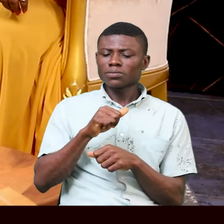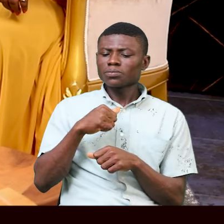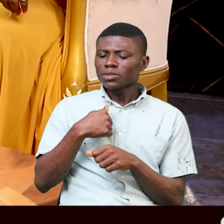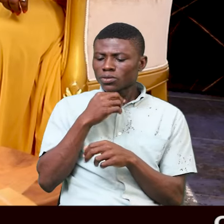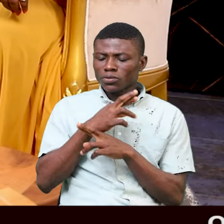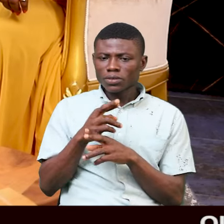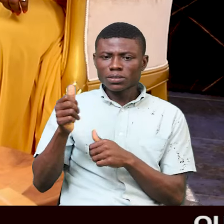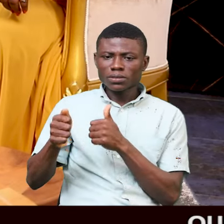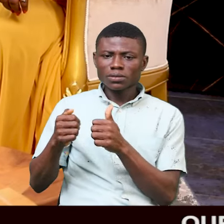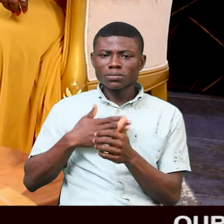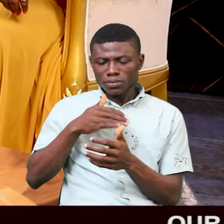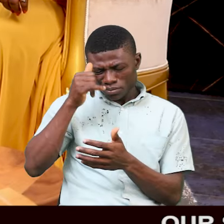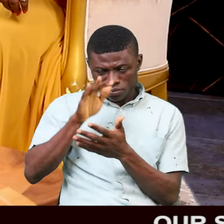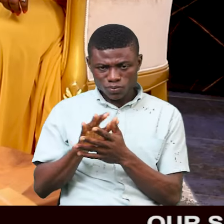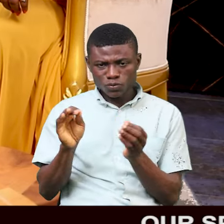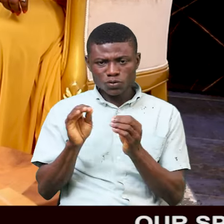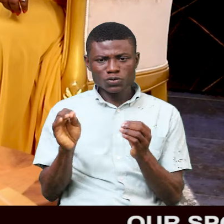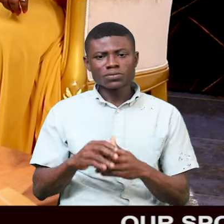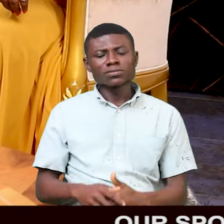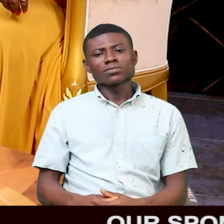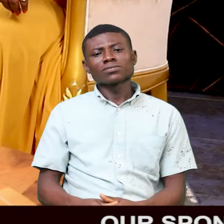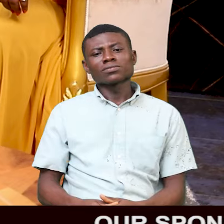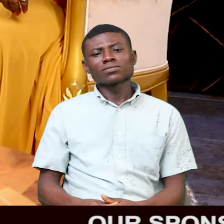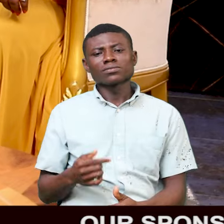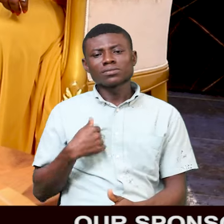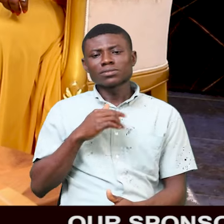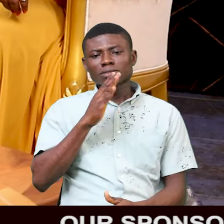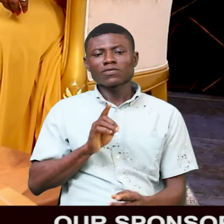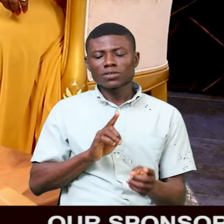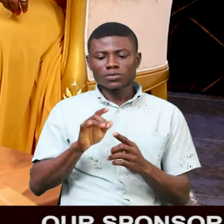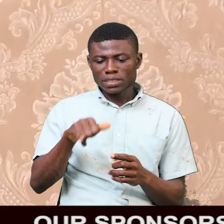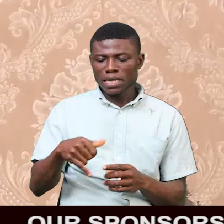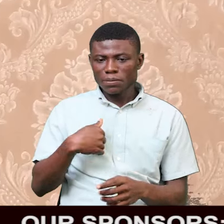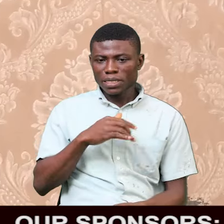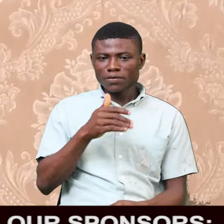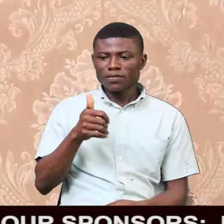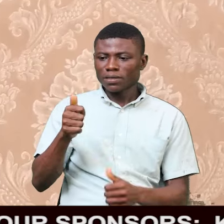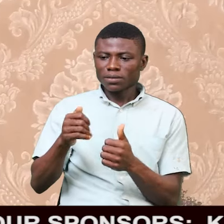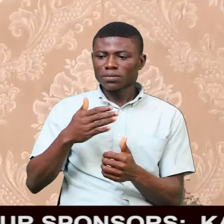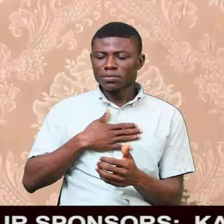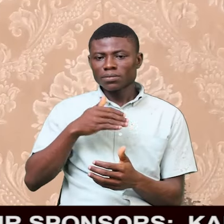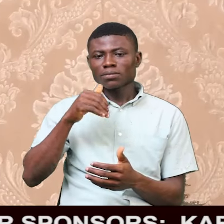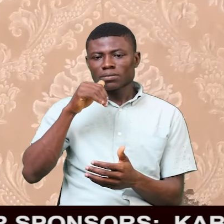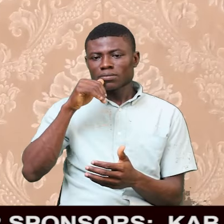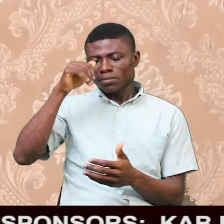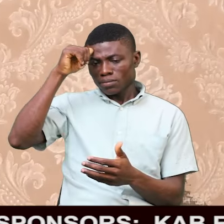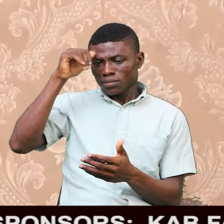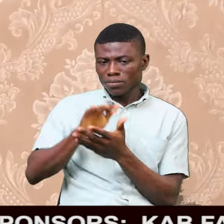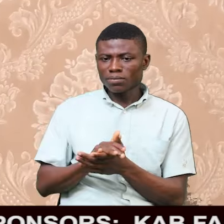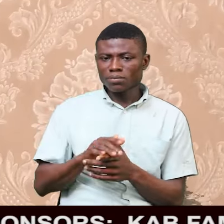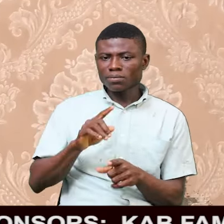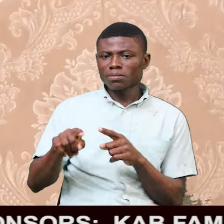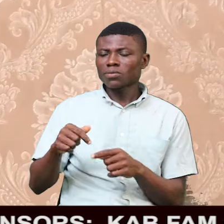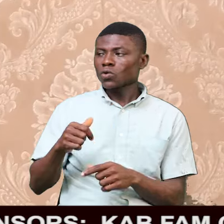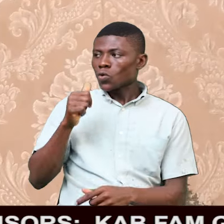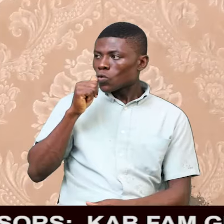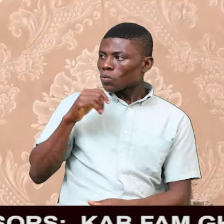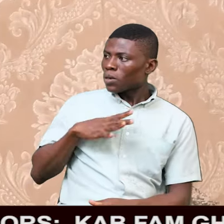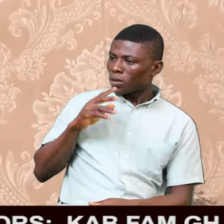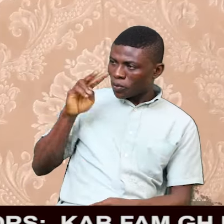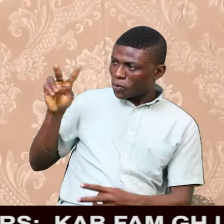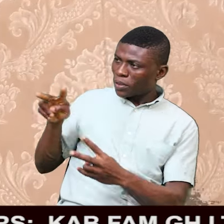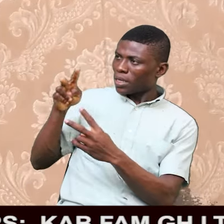it. Wow. Mm-mm. Me be da. What say ha? Me ne be da. Se be didi. Se bem or ba. Ube